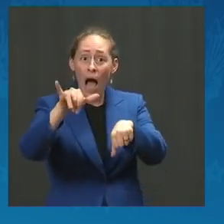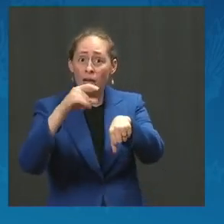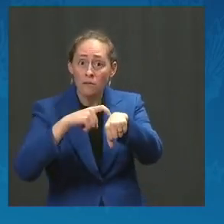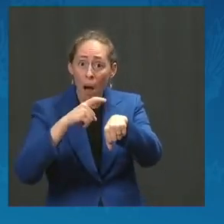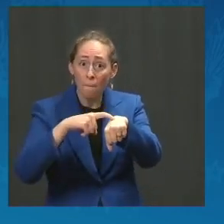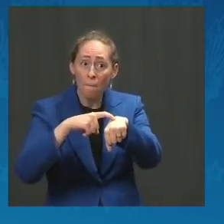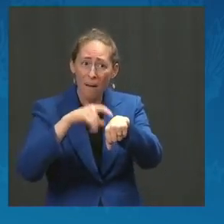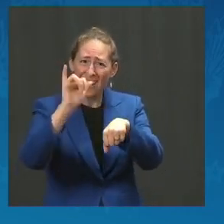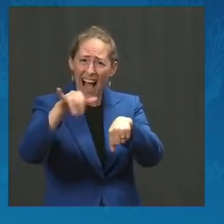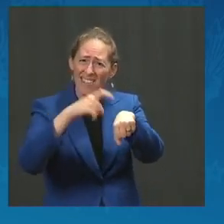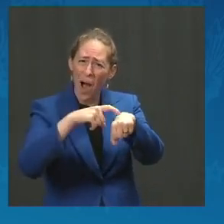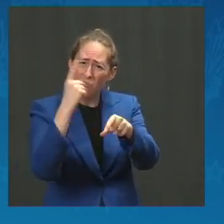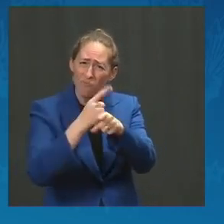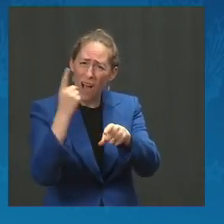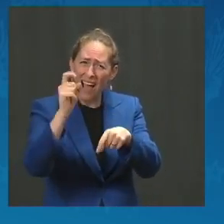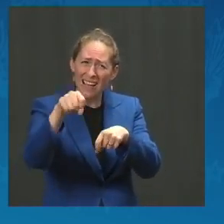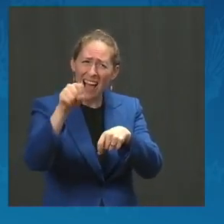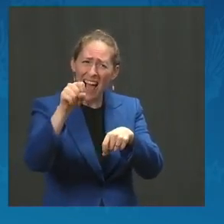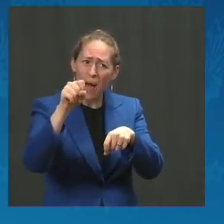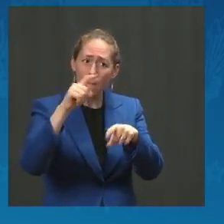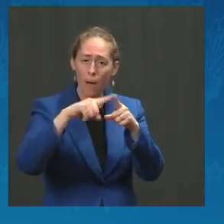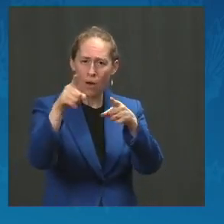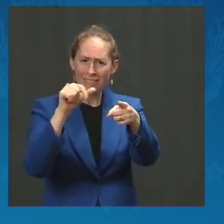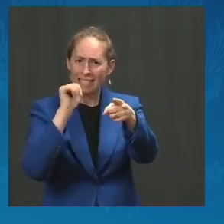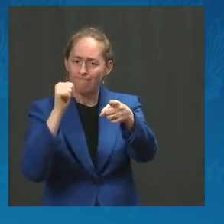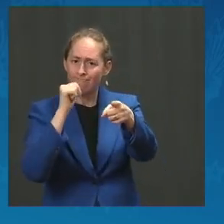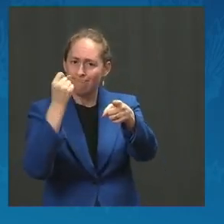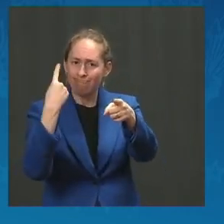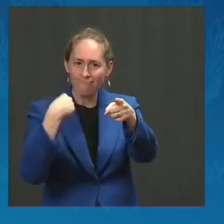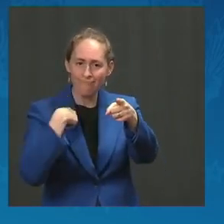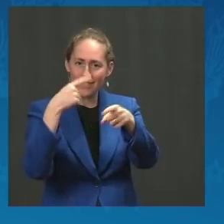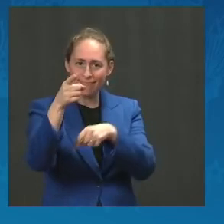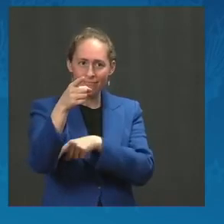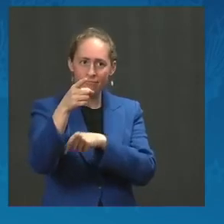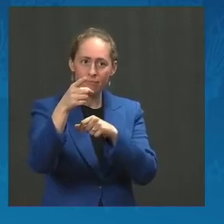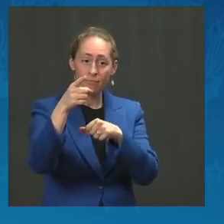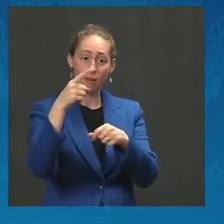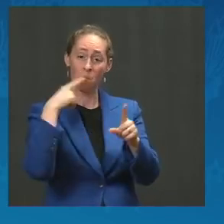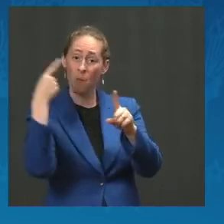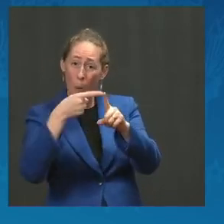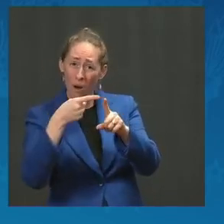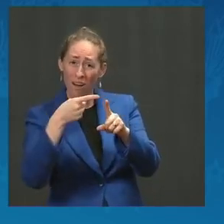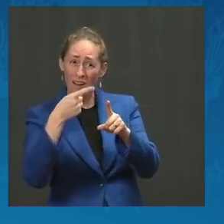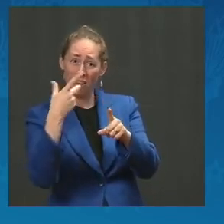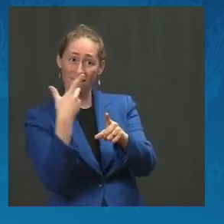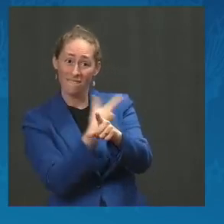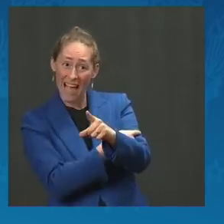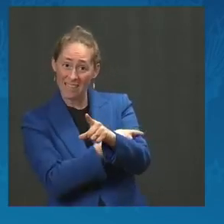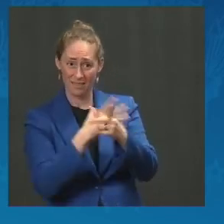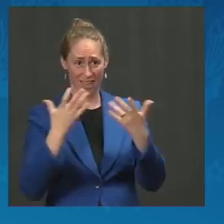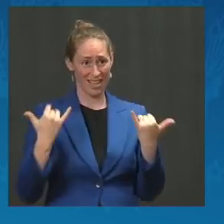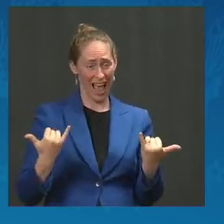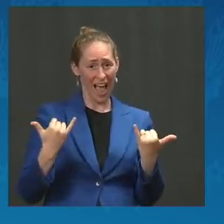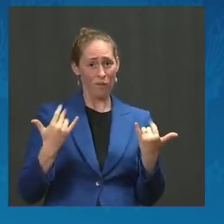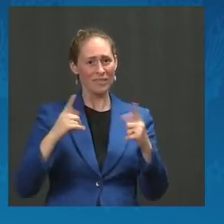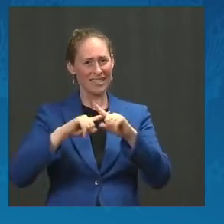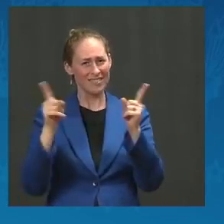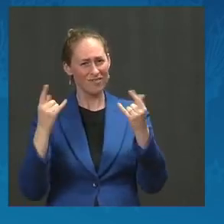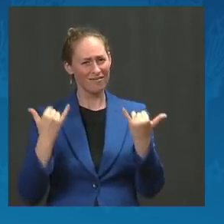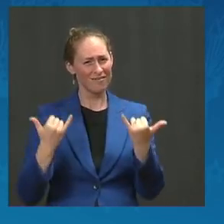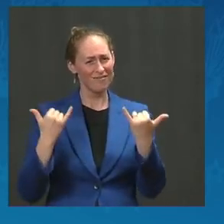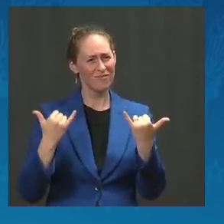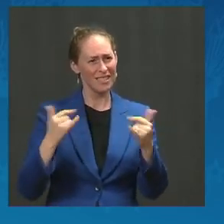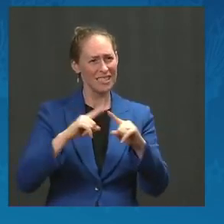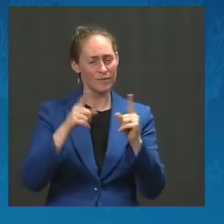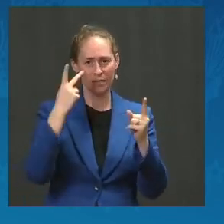were going to understand that getting vaccinated made a gigantic difference. And what happened was, the